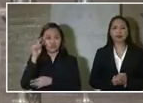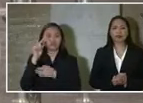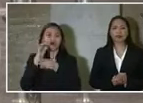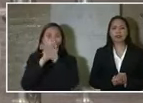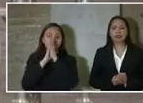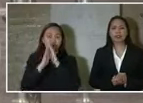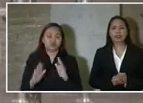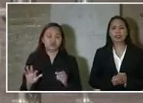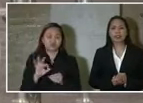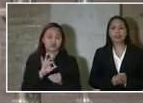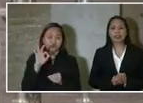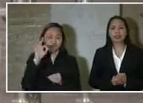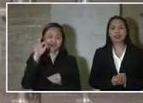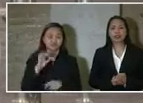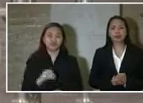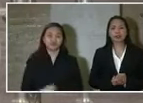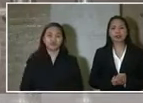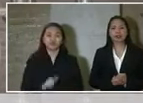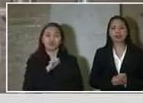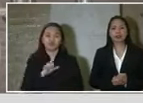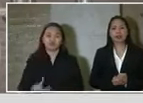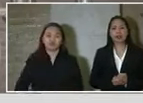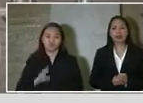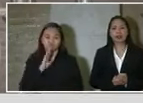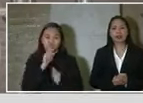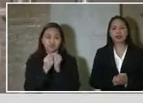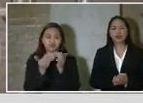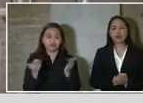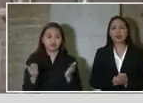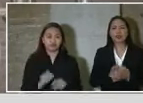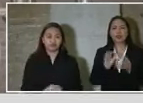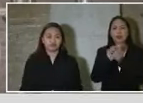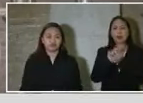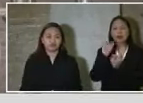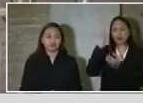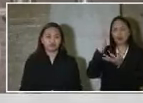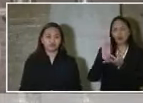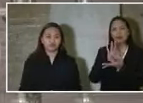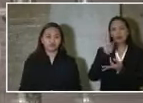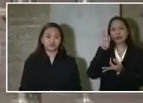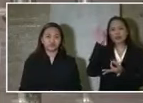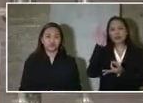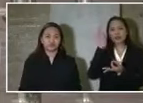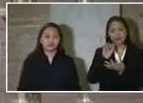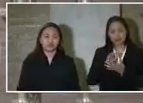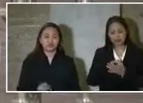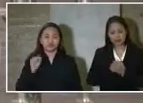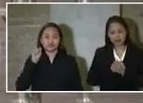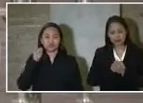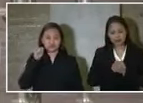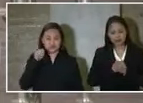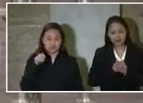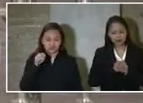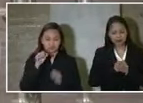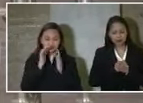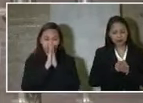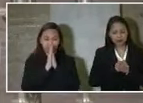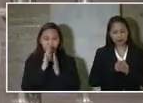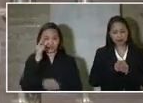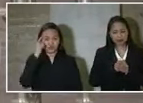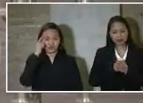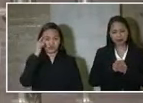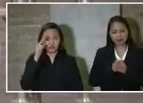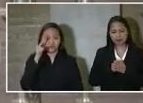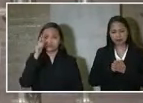soul. The Lord be with you. And with your spirit. Bow your heads and pray for